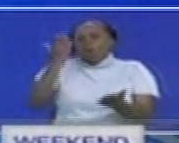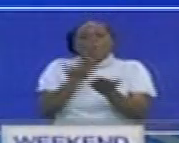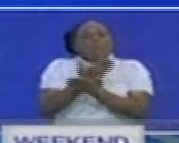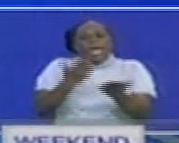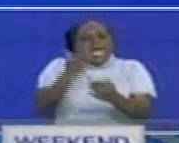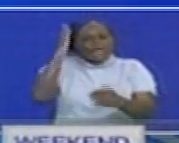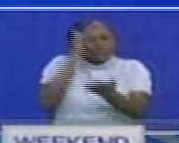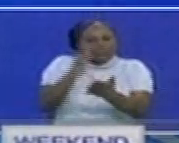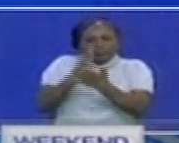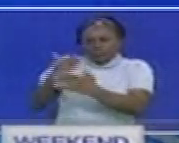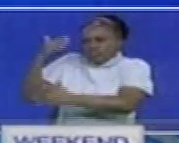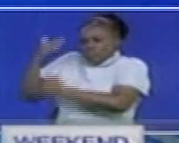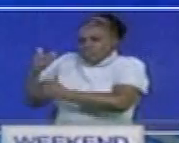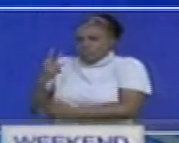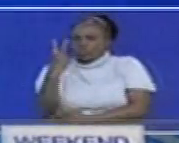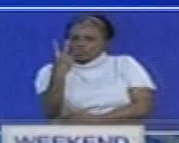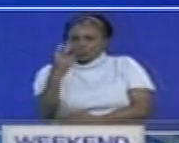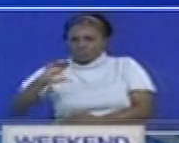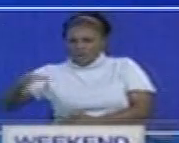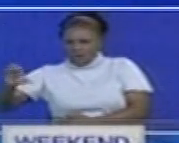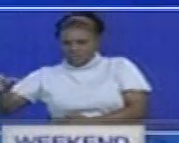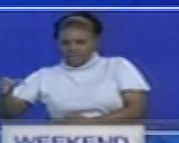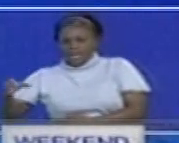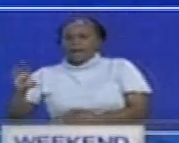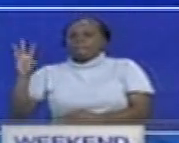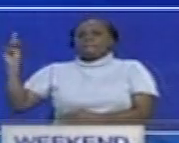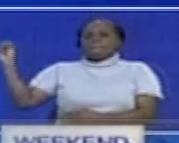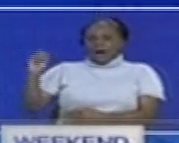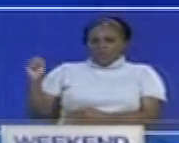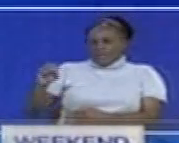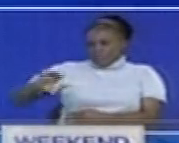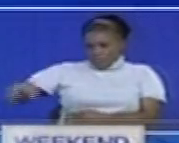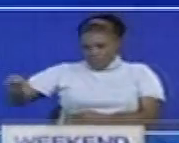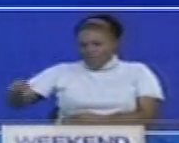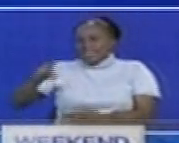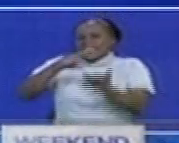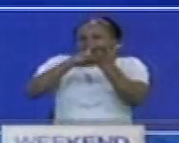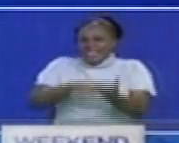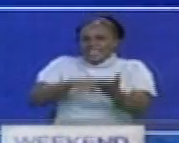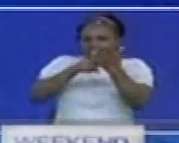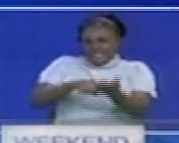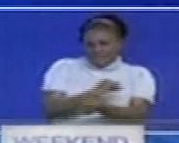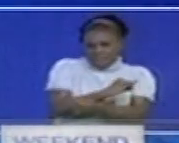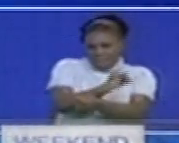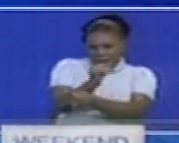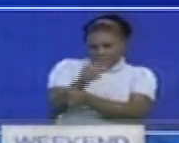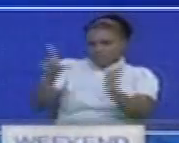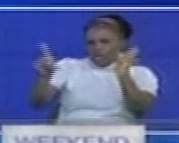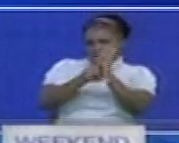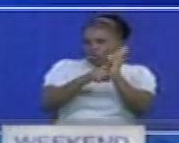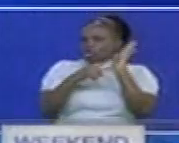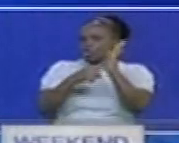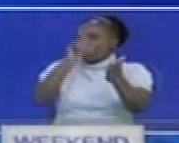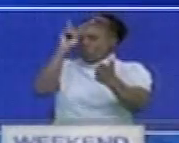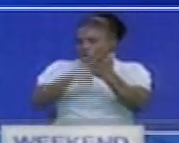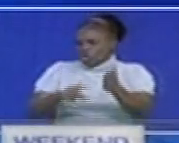boundary between the two counties. The county of Makueni, however, insists maps and the laws stipulate that Konza City